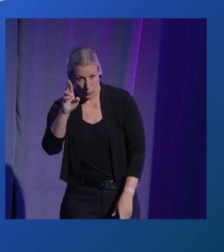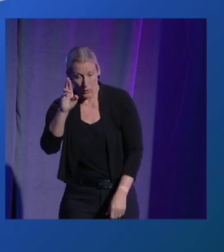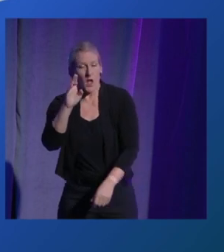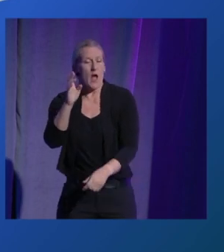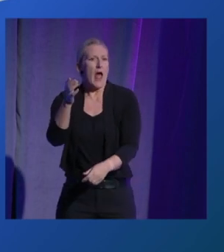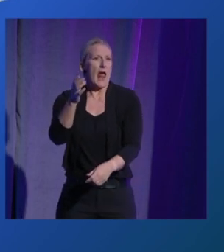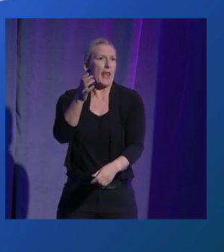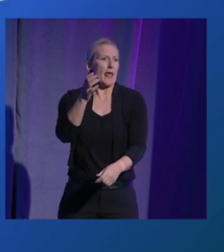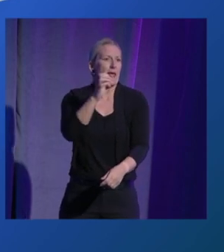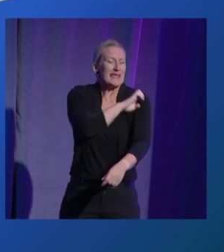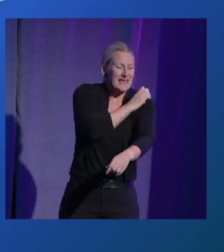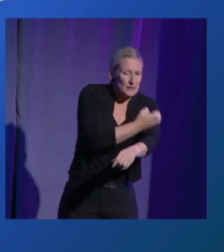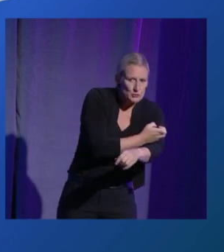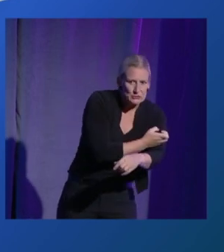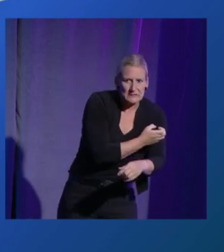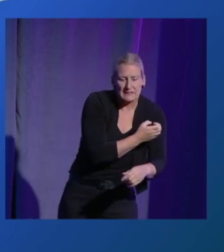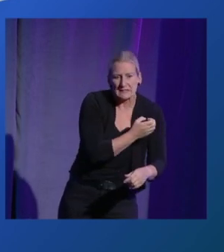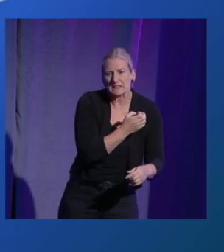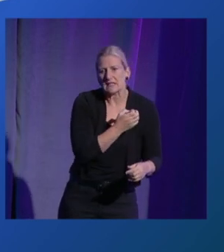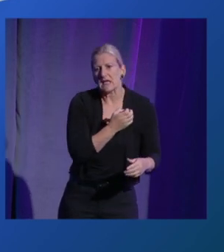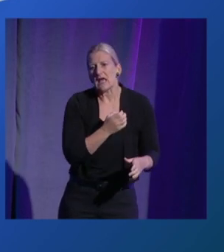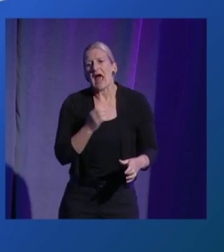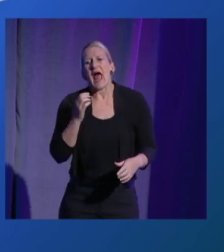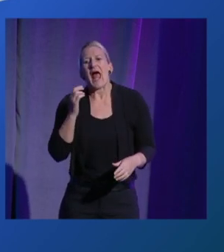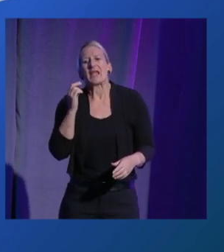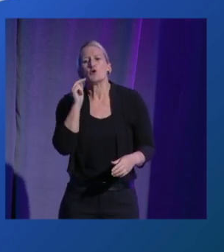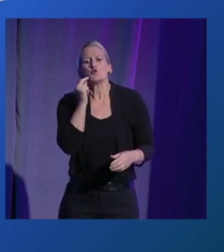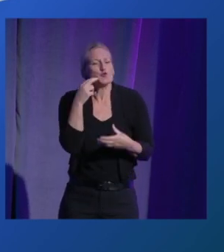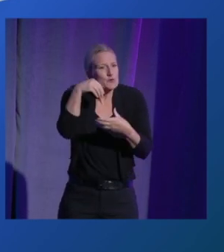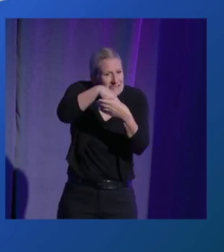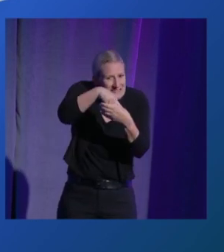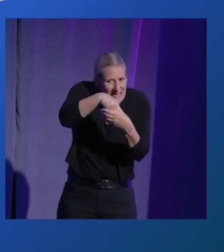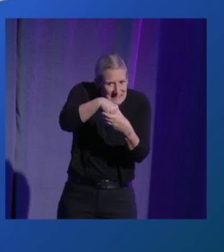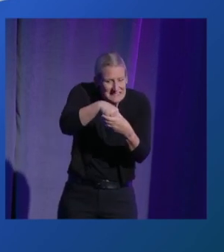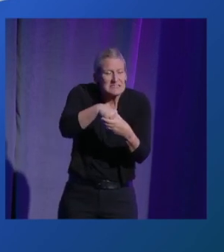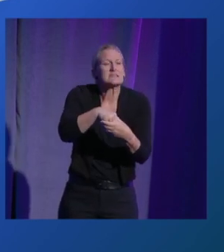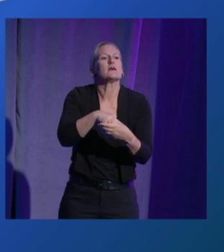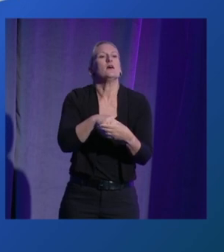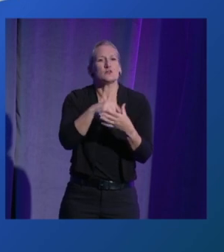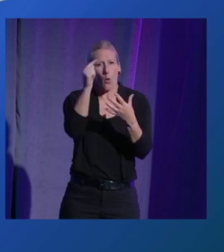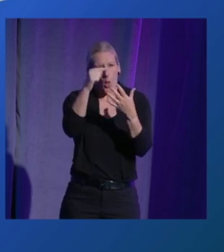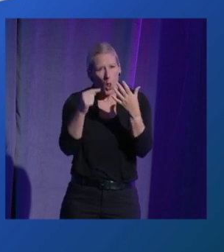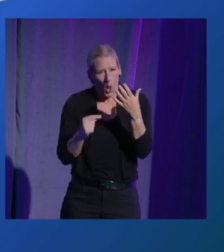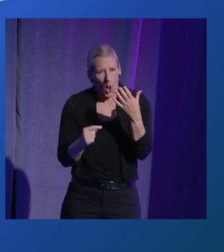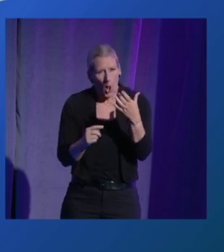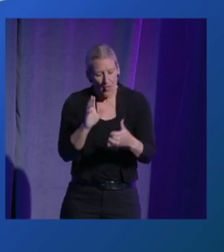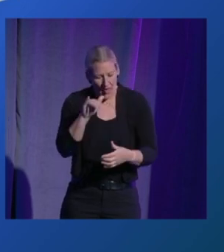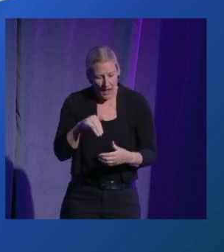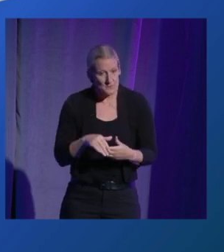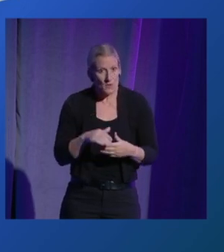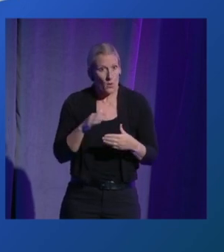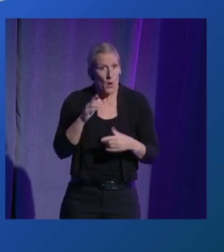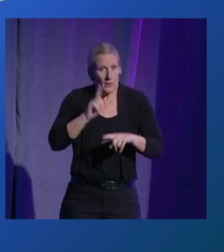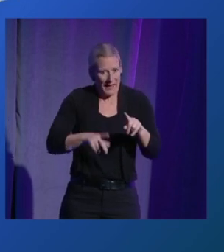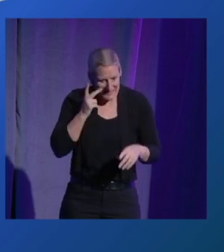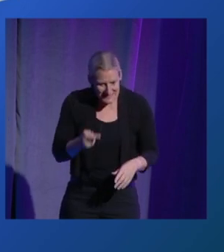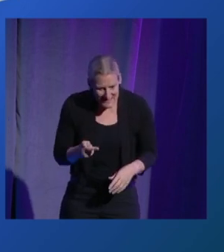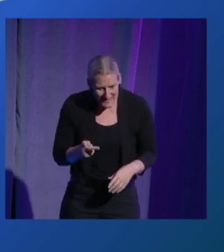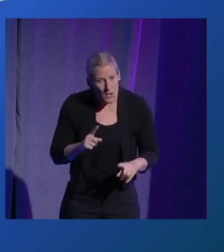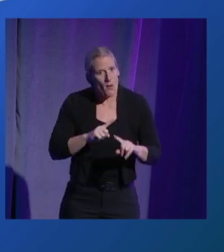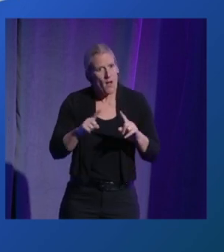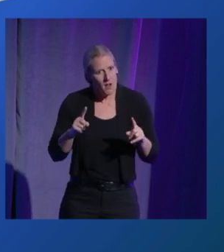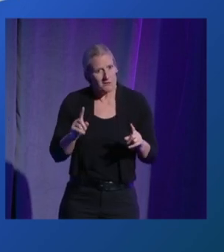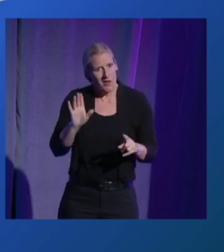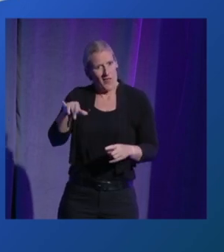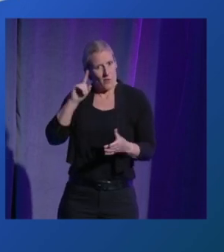nutrient content seed composition right and and those things right so uh often it's it's invisible but that's where the research